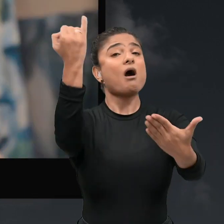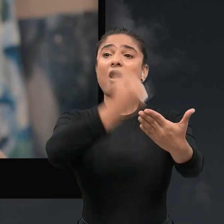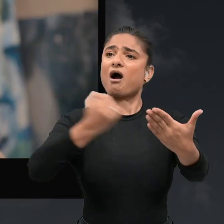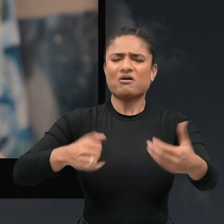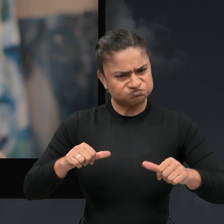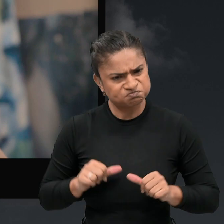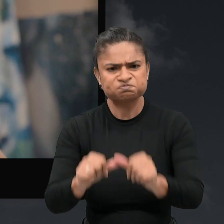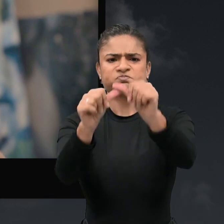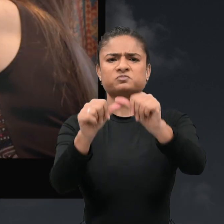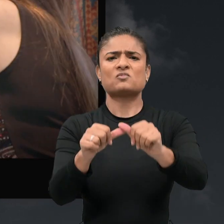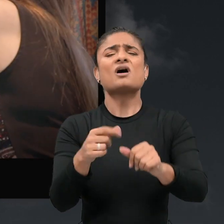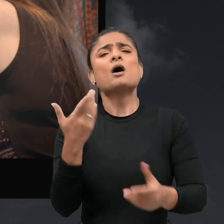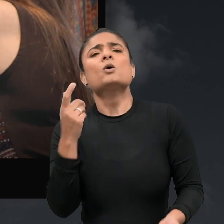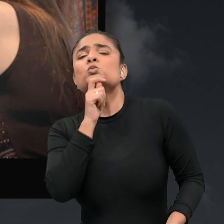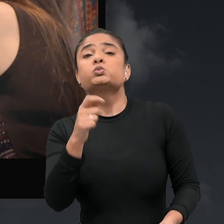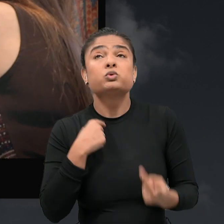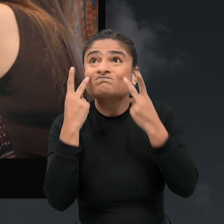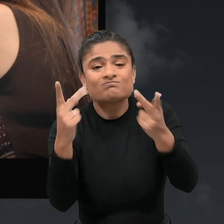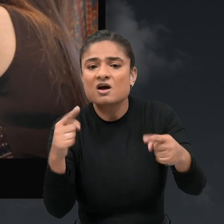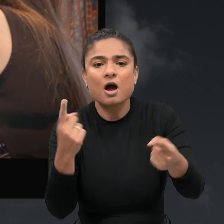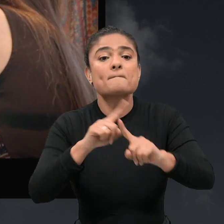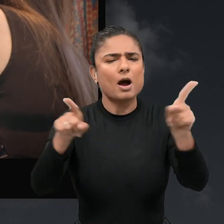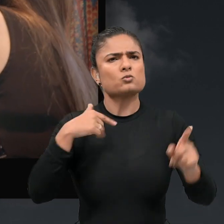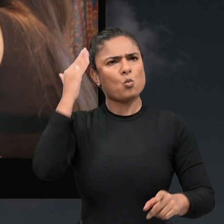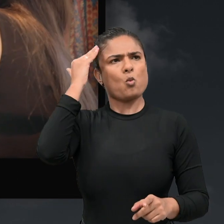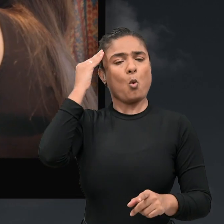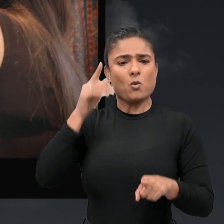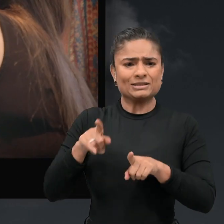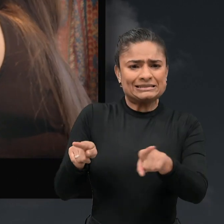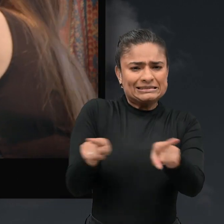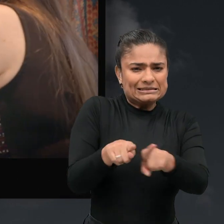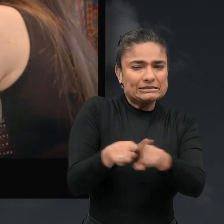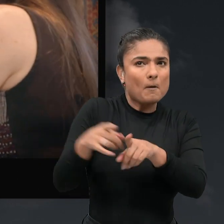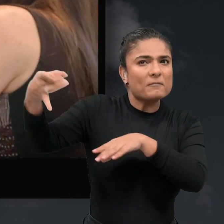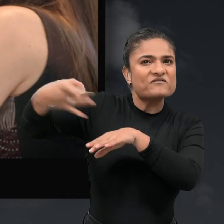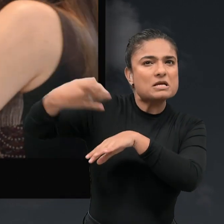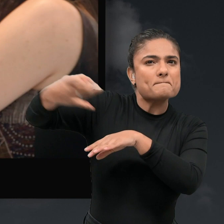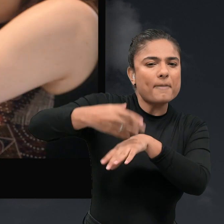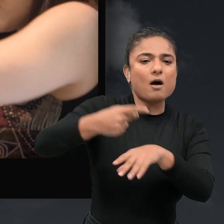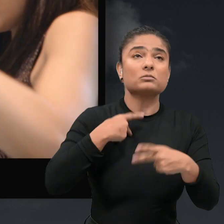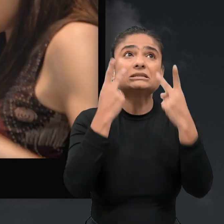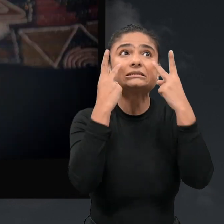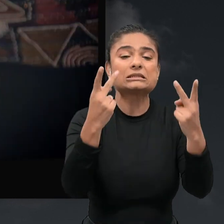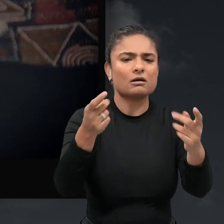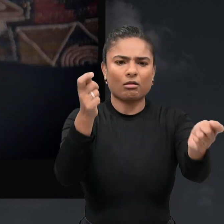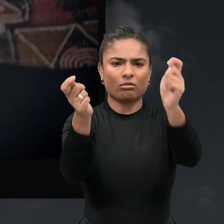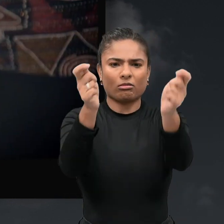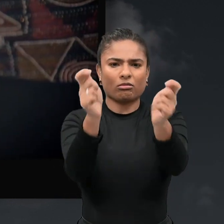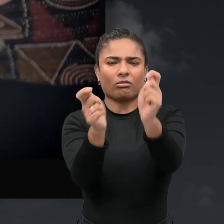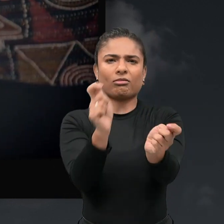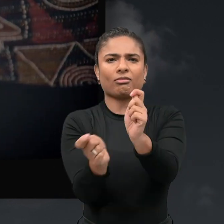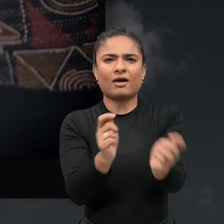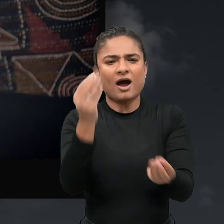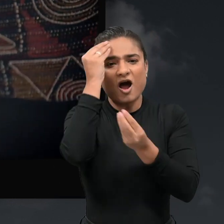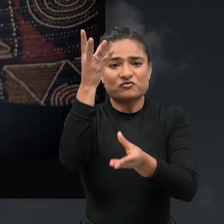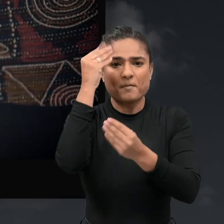art. And although I can't, I don't have that same feedback of looking at something and manipulating